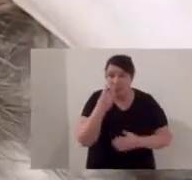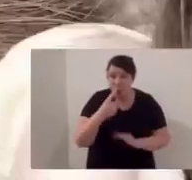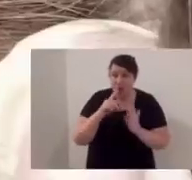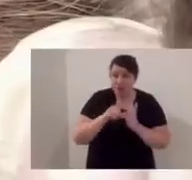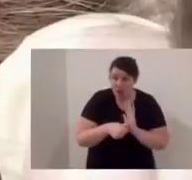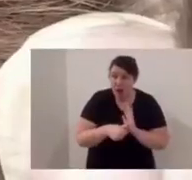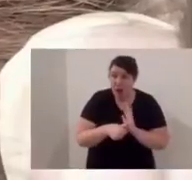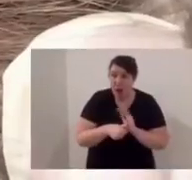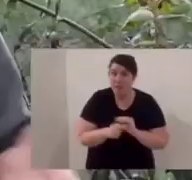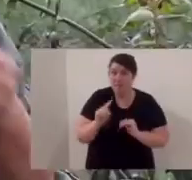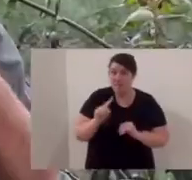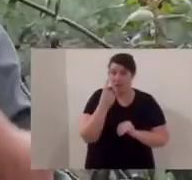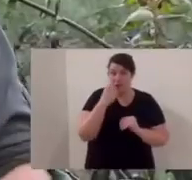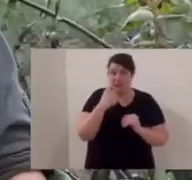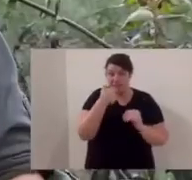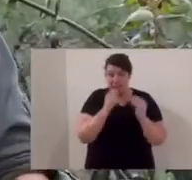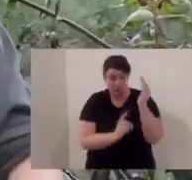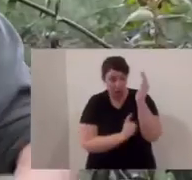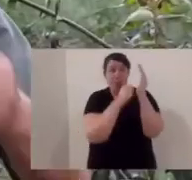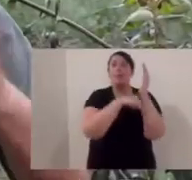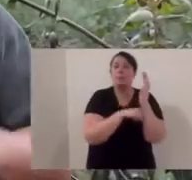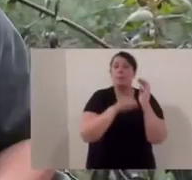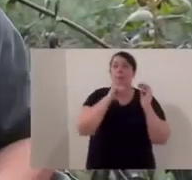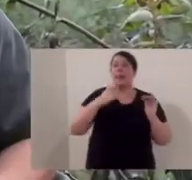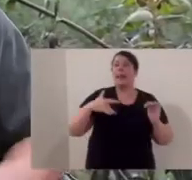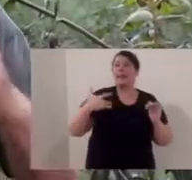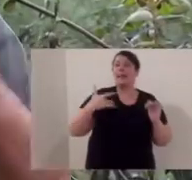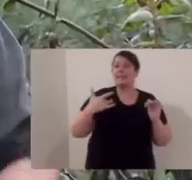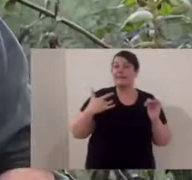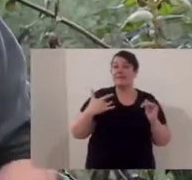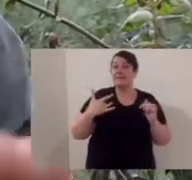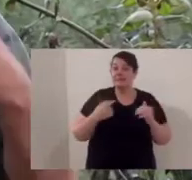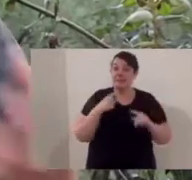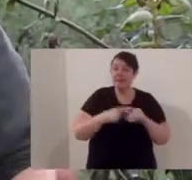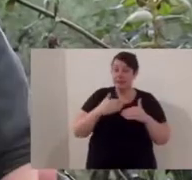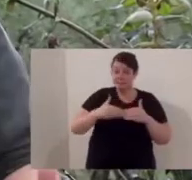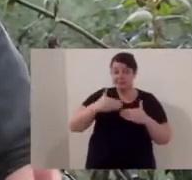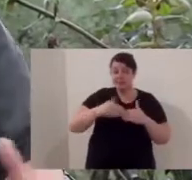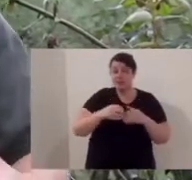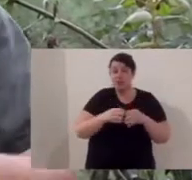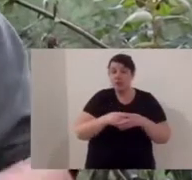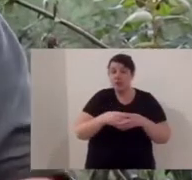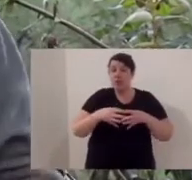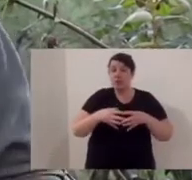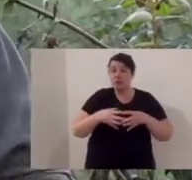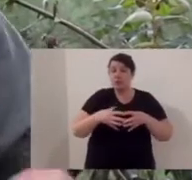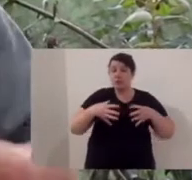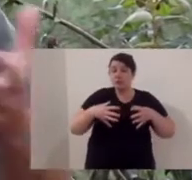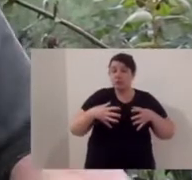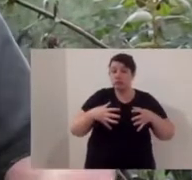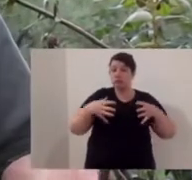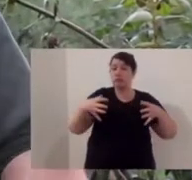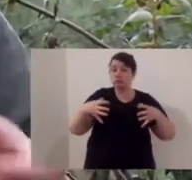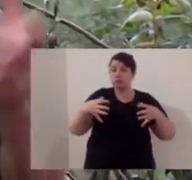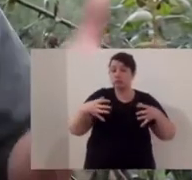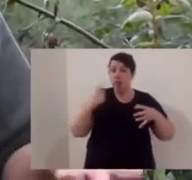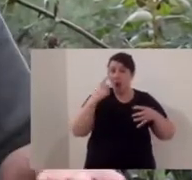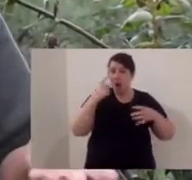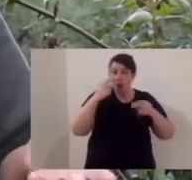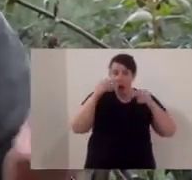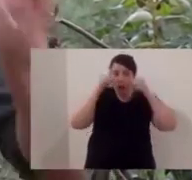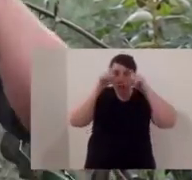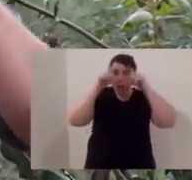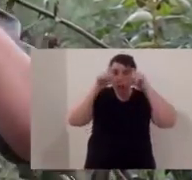6 at once. So the first 6 that get to the teats are the first 6 that survive. And over the next 6 months, they